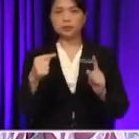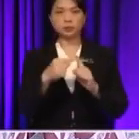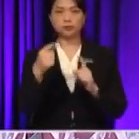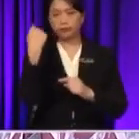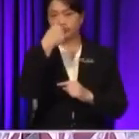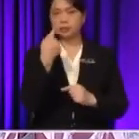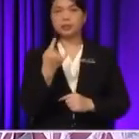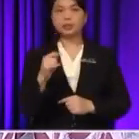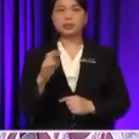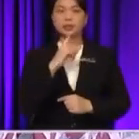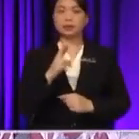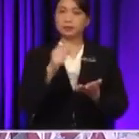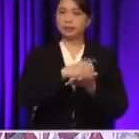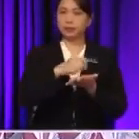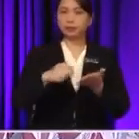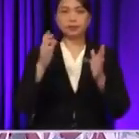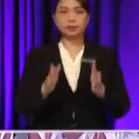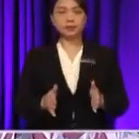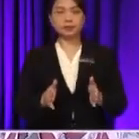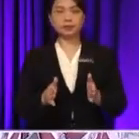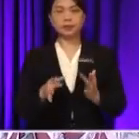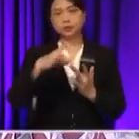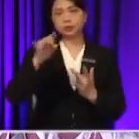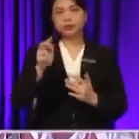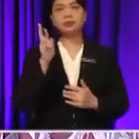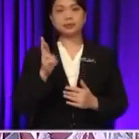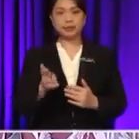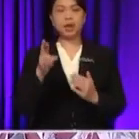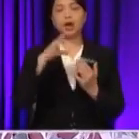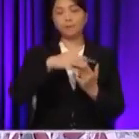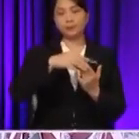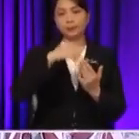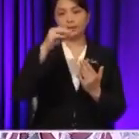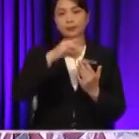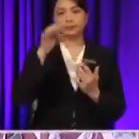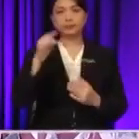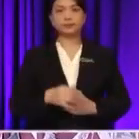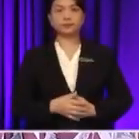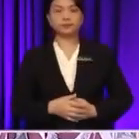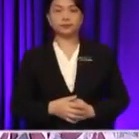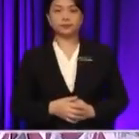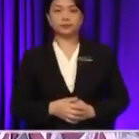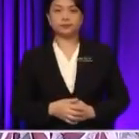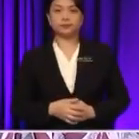writer restate again their option, mm-hmm. which is talking face-to-face. Yes. All right. Uh-huh. Okay. So what a